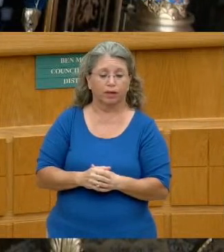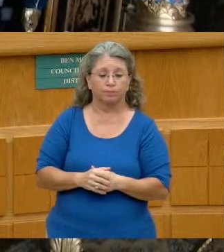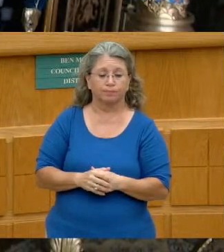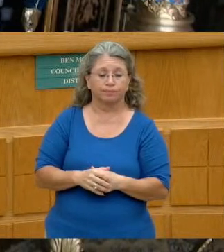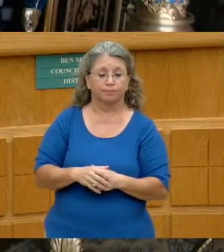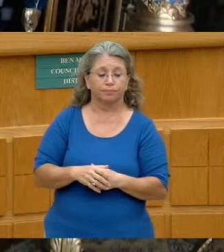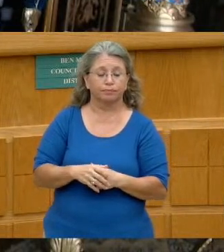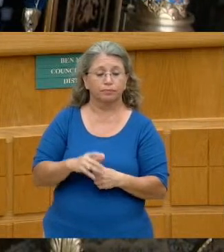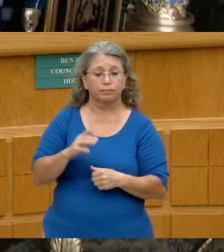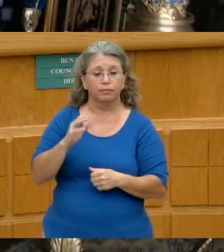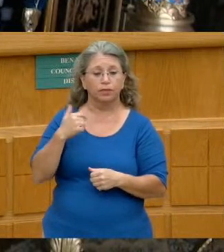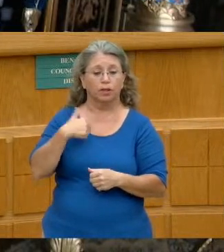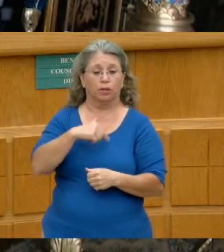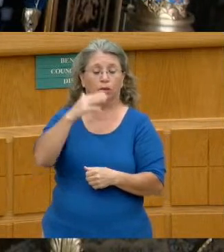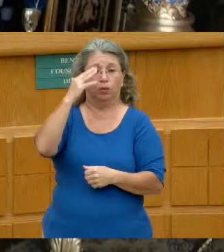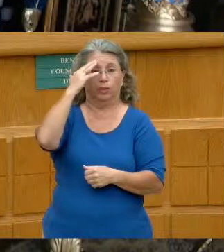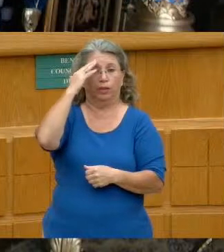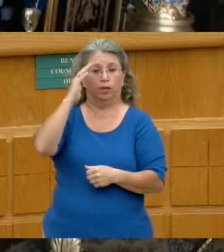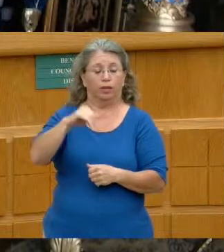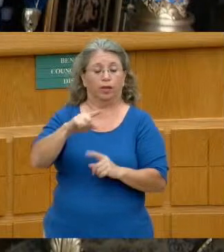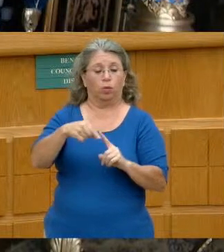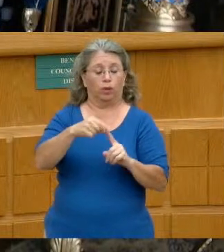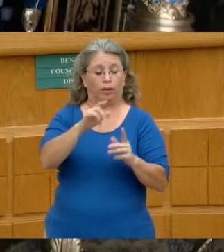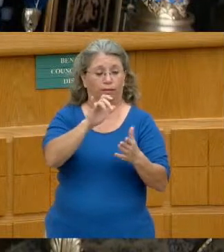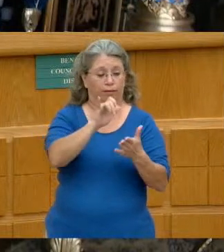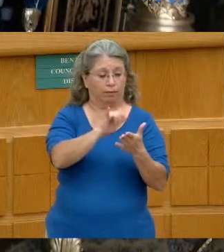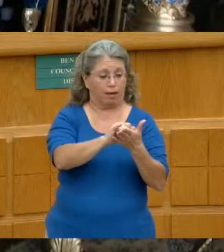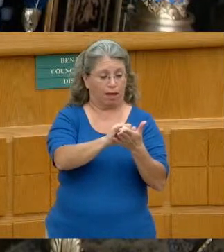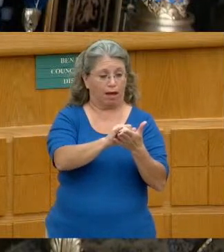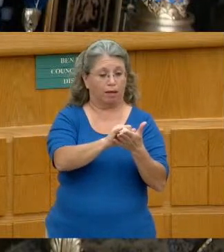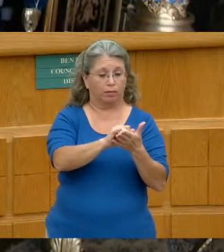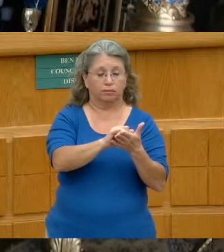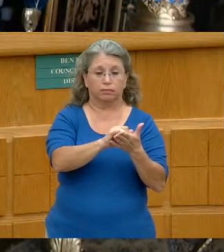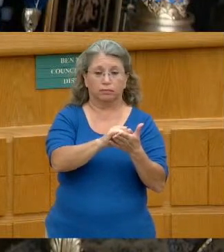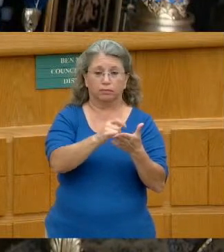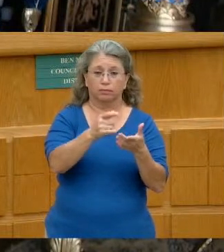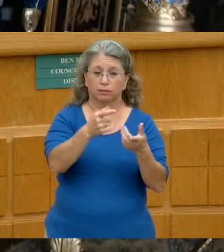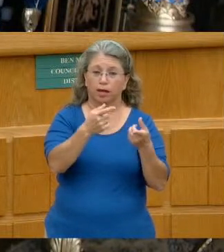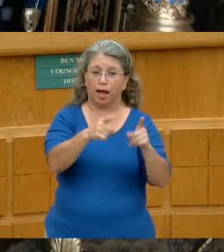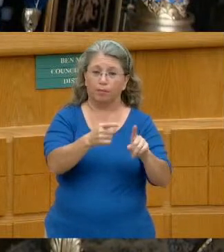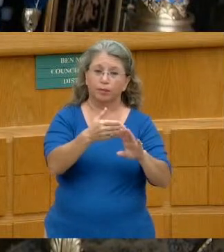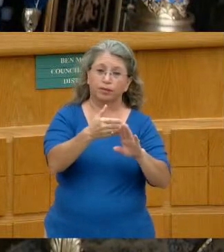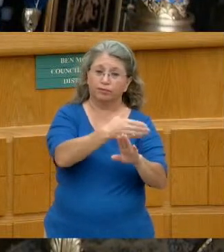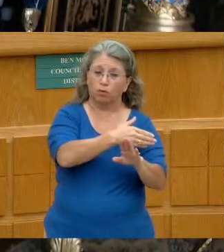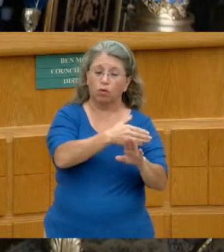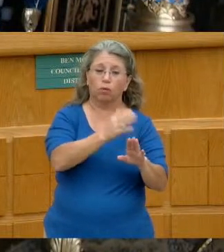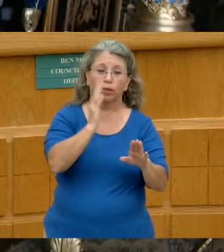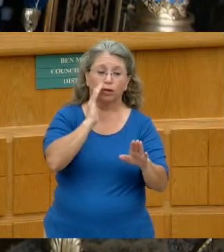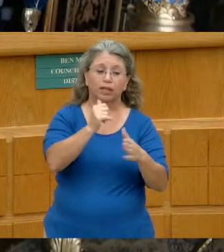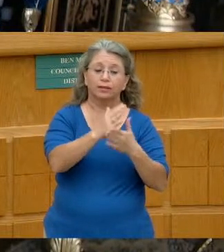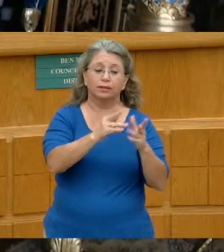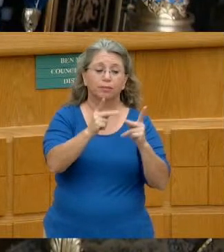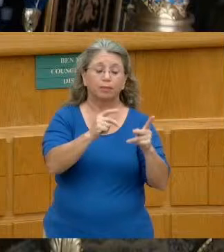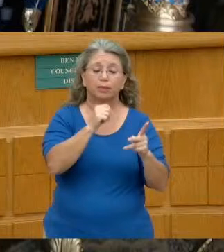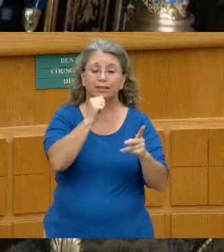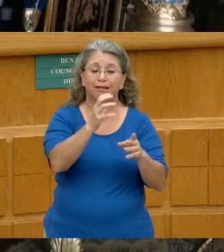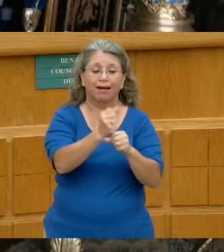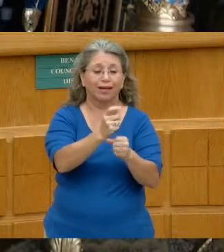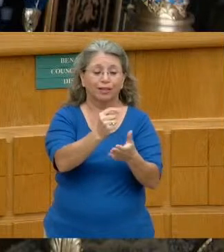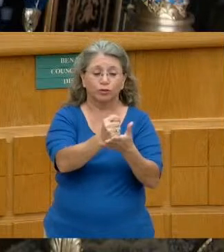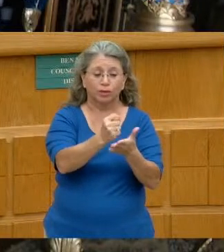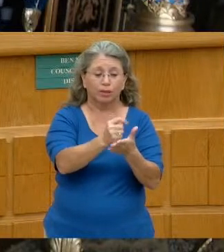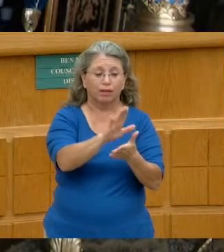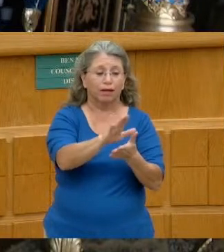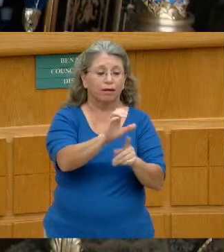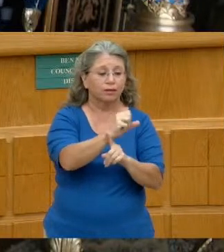was implemented earlier in the year, many patients stopped getting treatment, and sometimes their conditions got worse. And that's not the purpose of this rule at